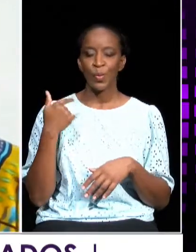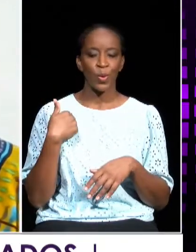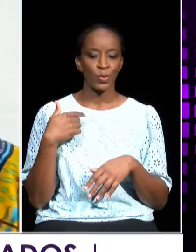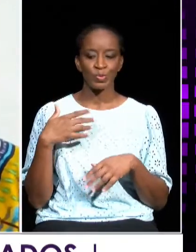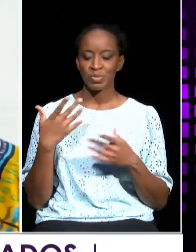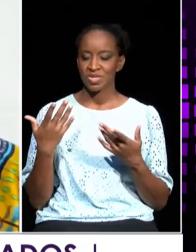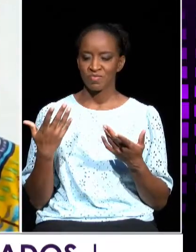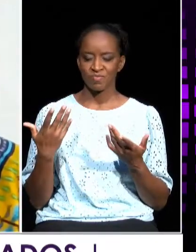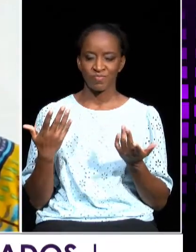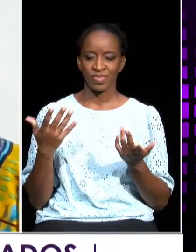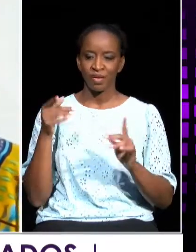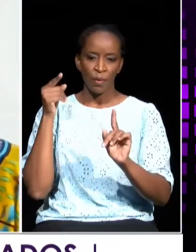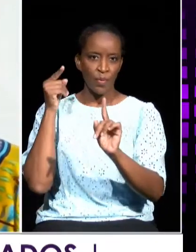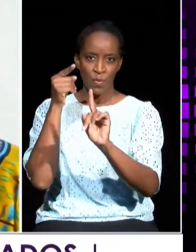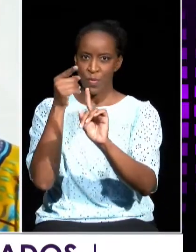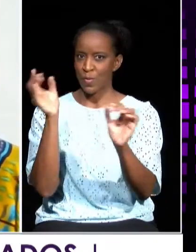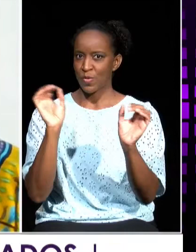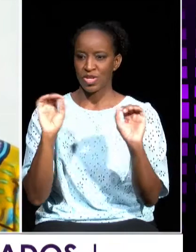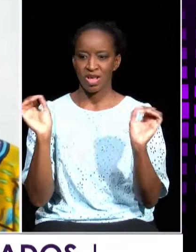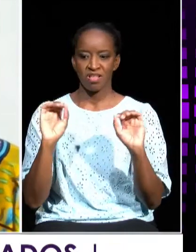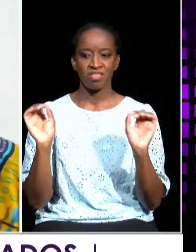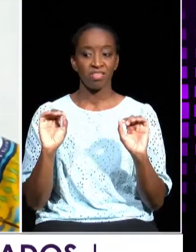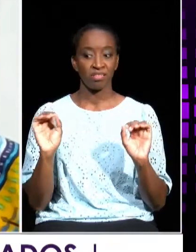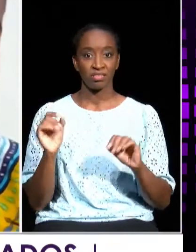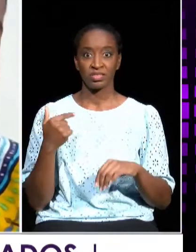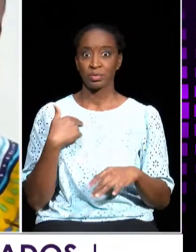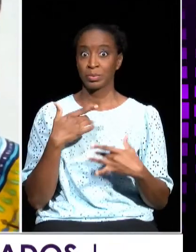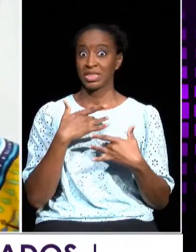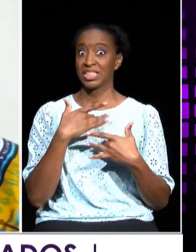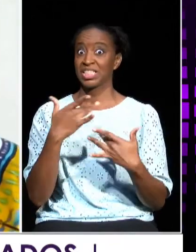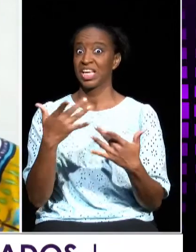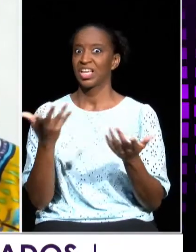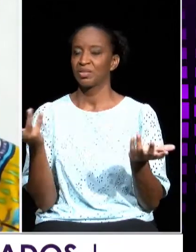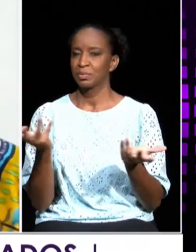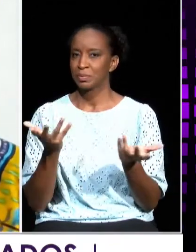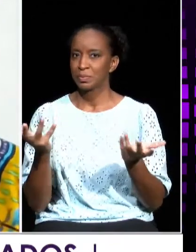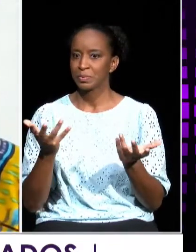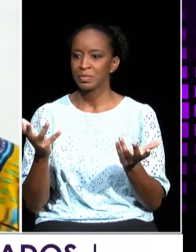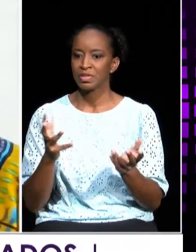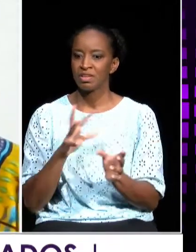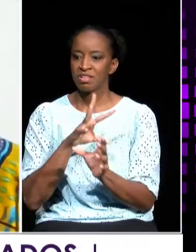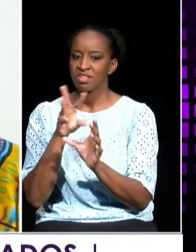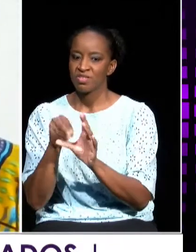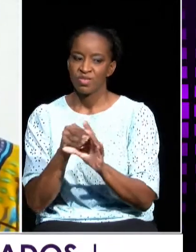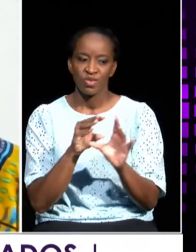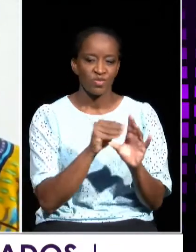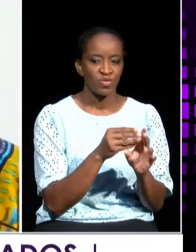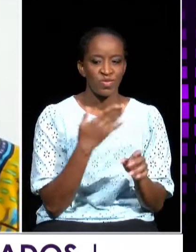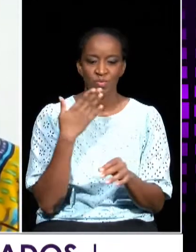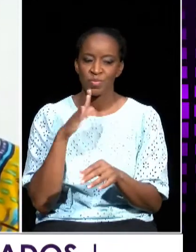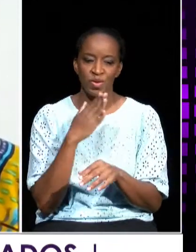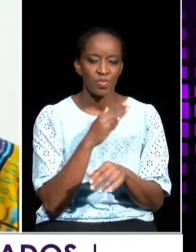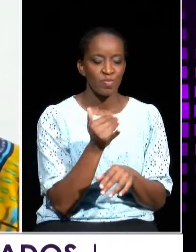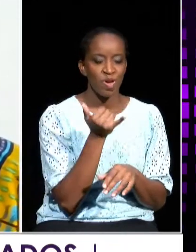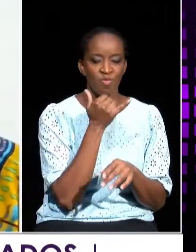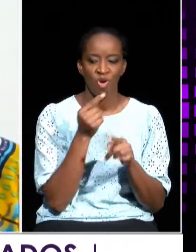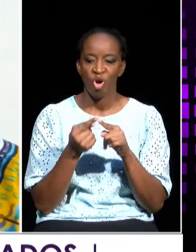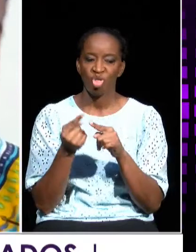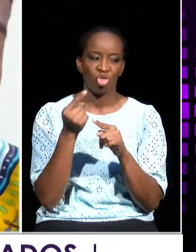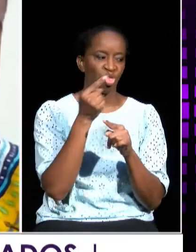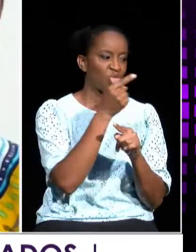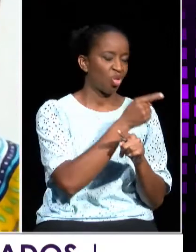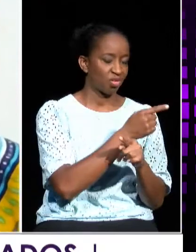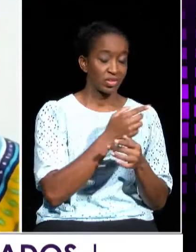Just moving away from a situation where you had immediate access to your students, you could offer immediate support to them